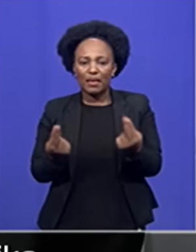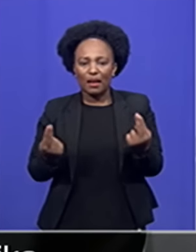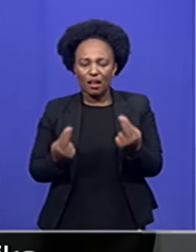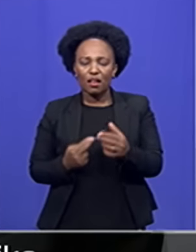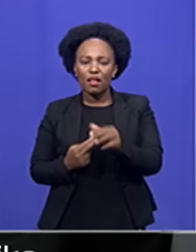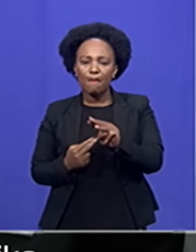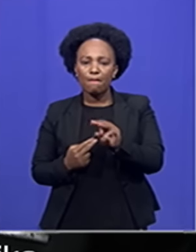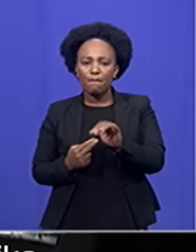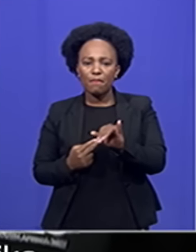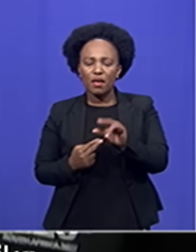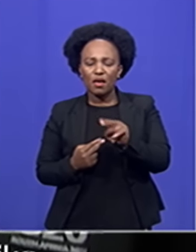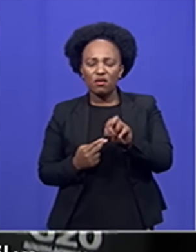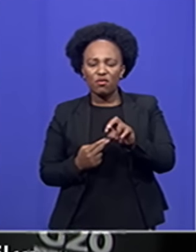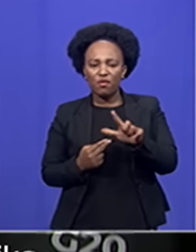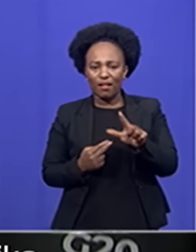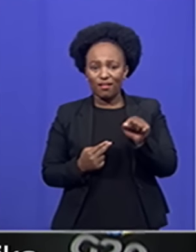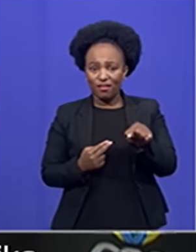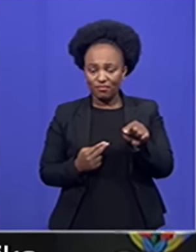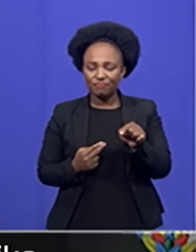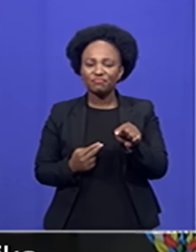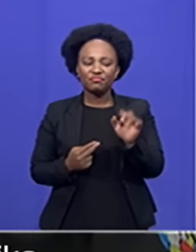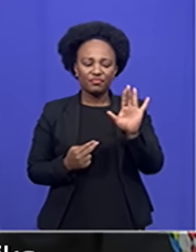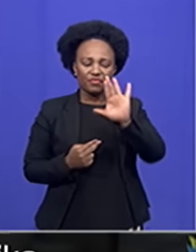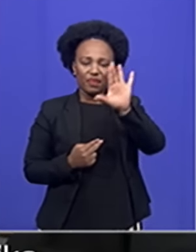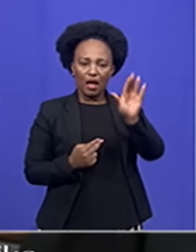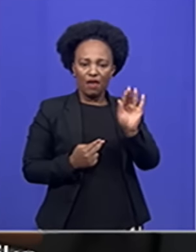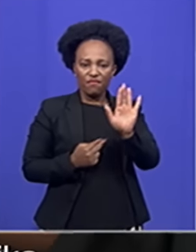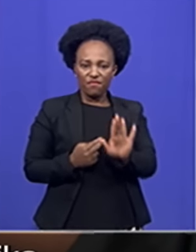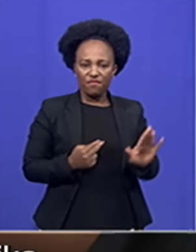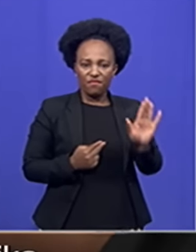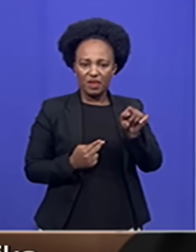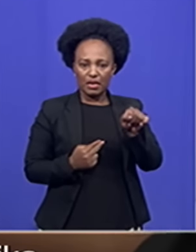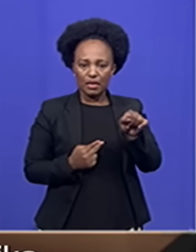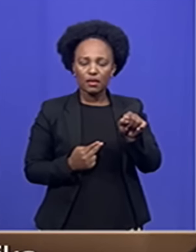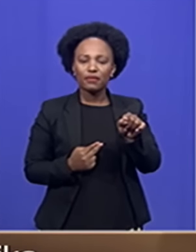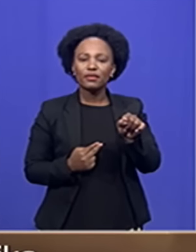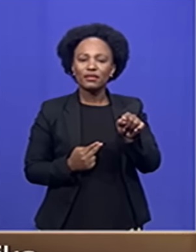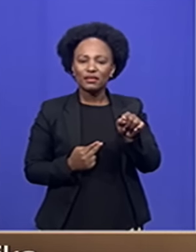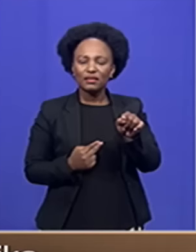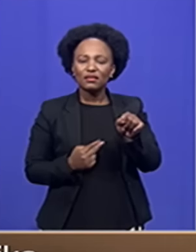yone gore ba gaetsho kontinente ya Africa tshwana ke gore e tswe mo goreng